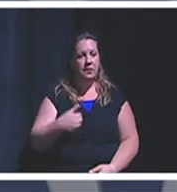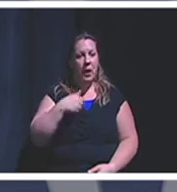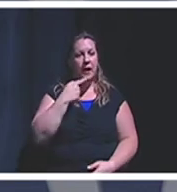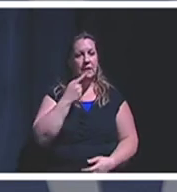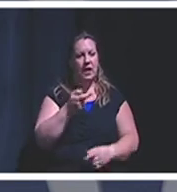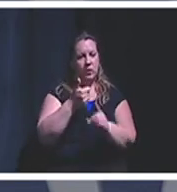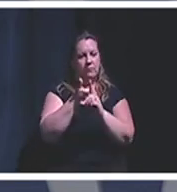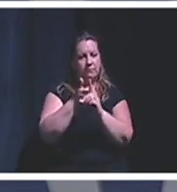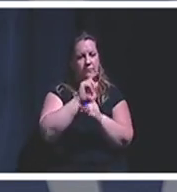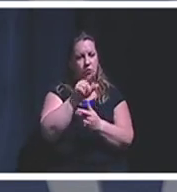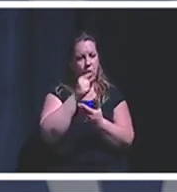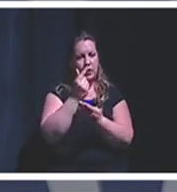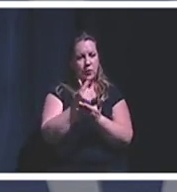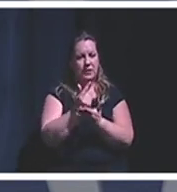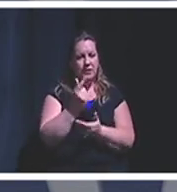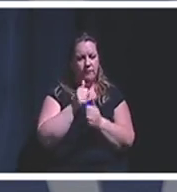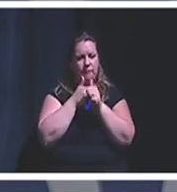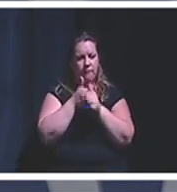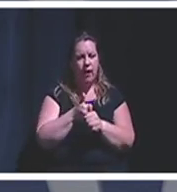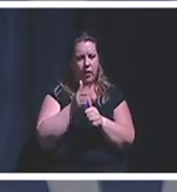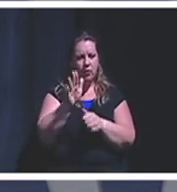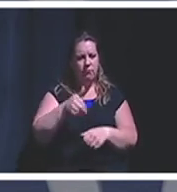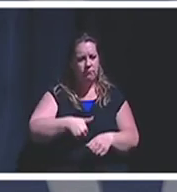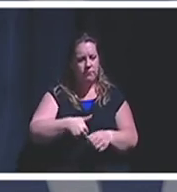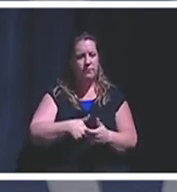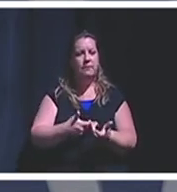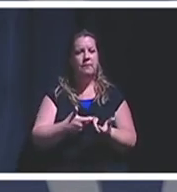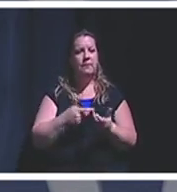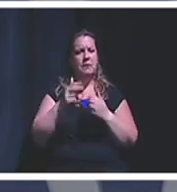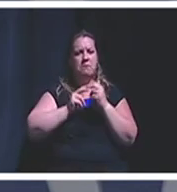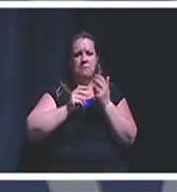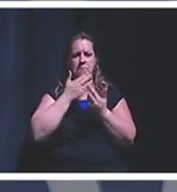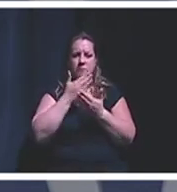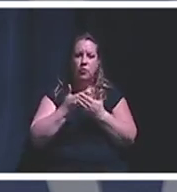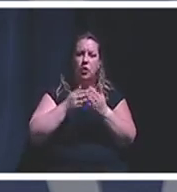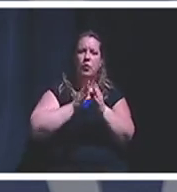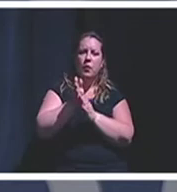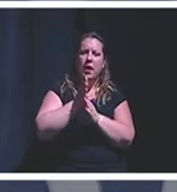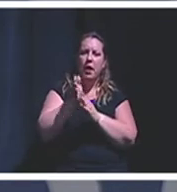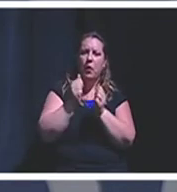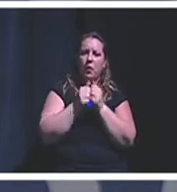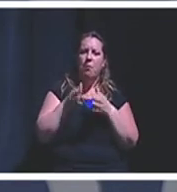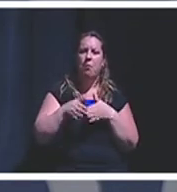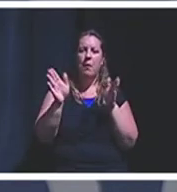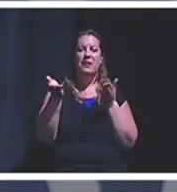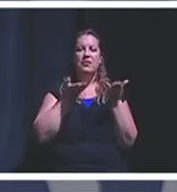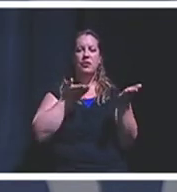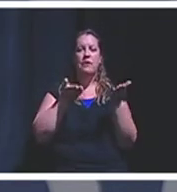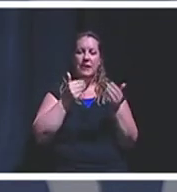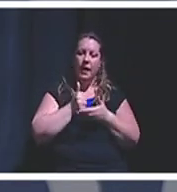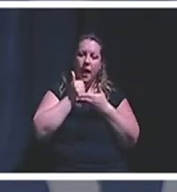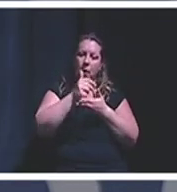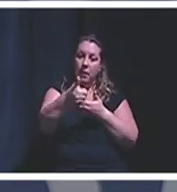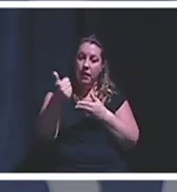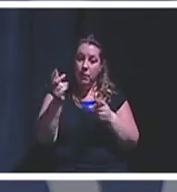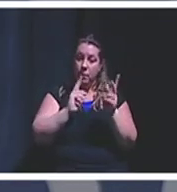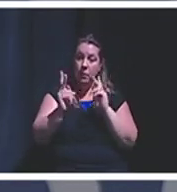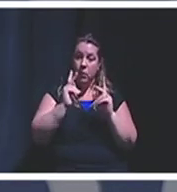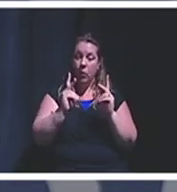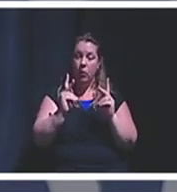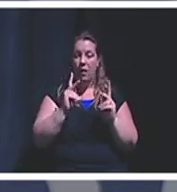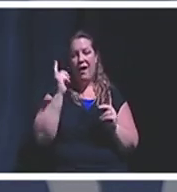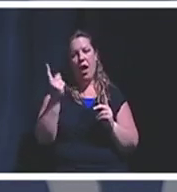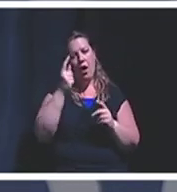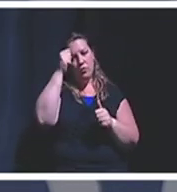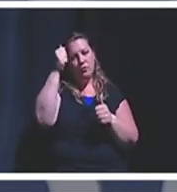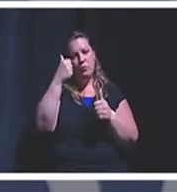a choice. Build a career of public service to others. Remember the golden rule our parents taught